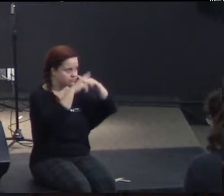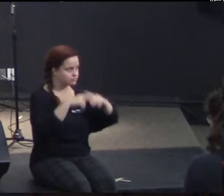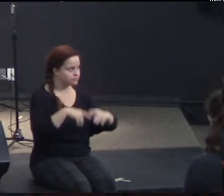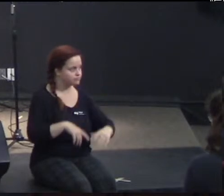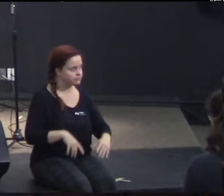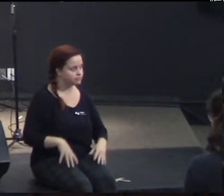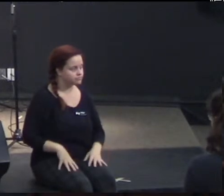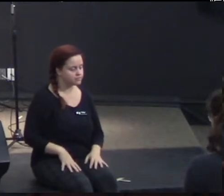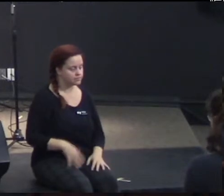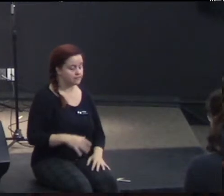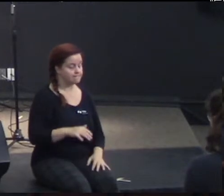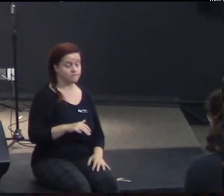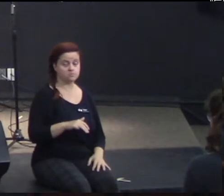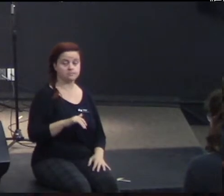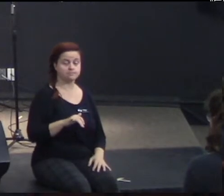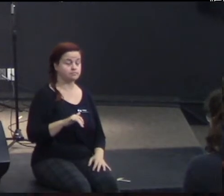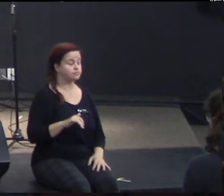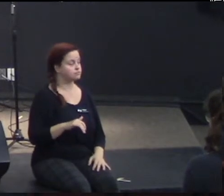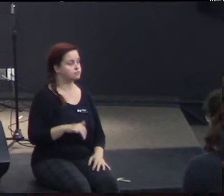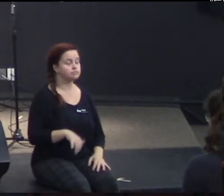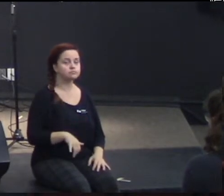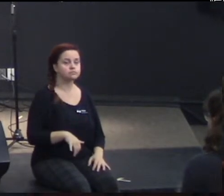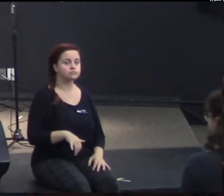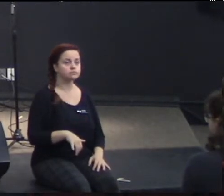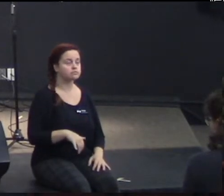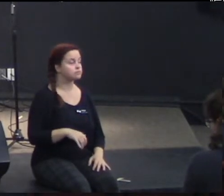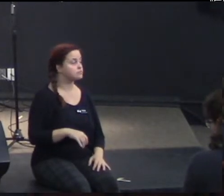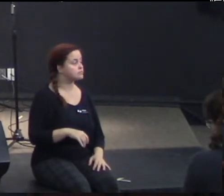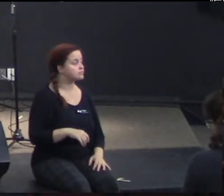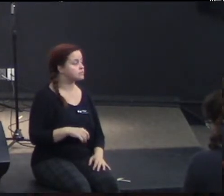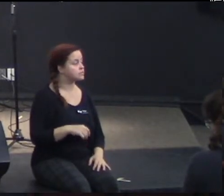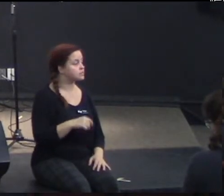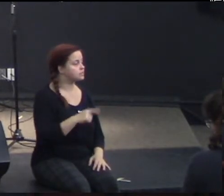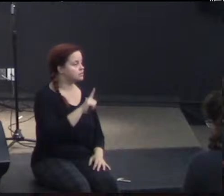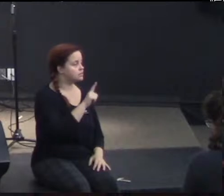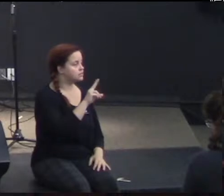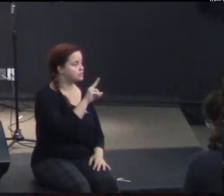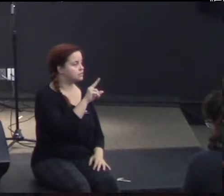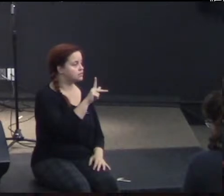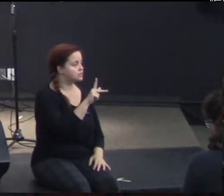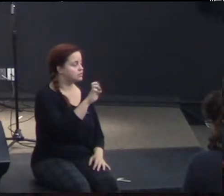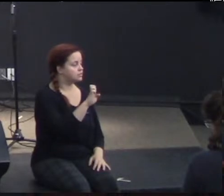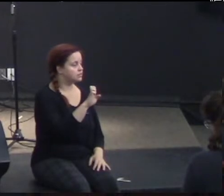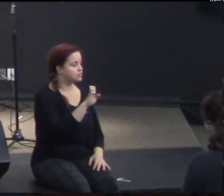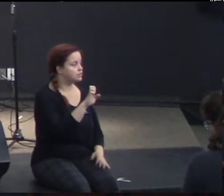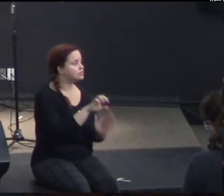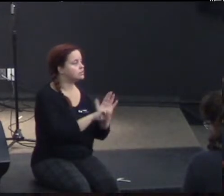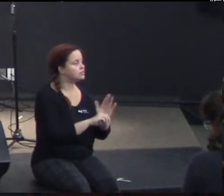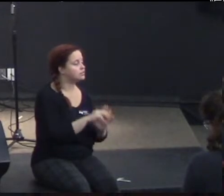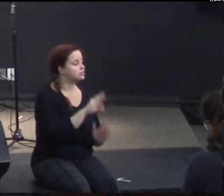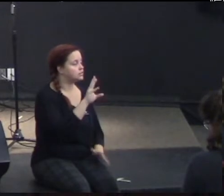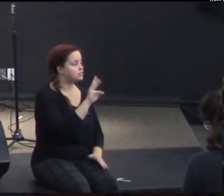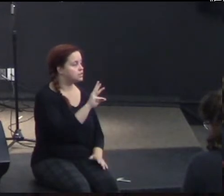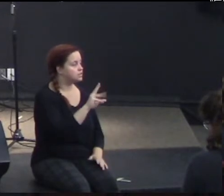And this one's out of the Gospel of Luke. Luke 6, 35.